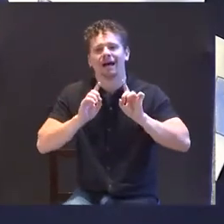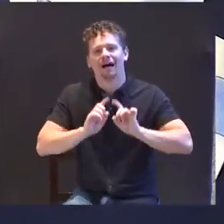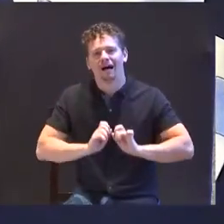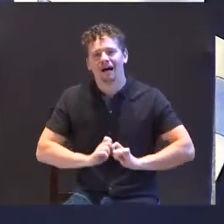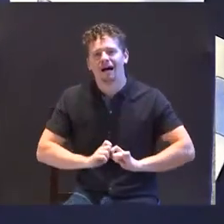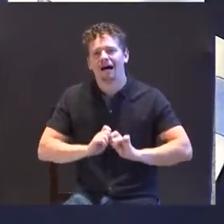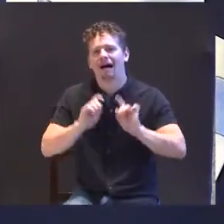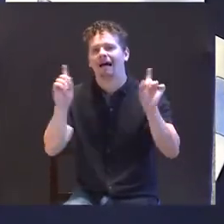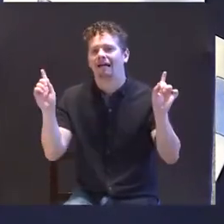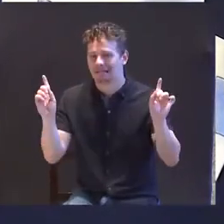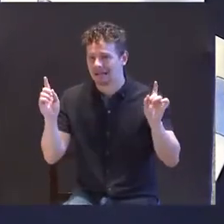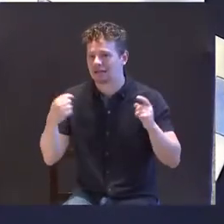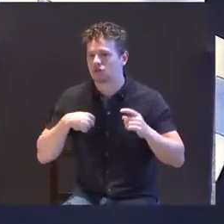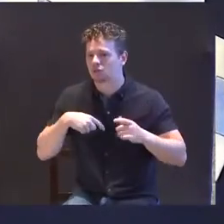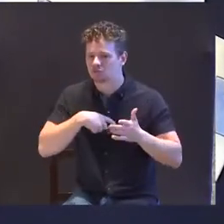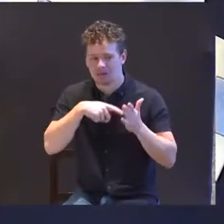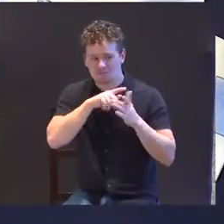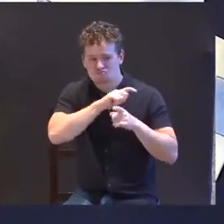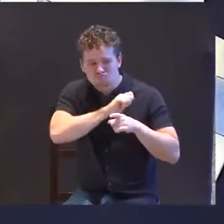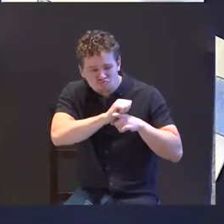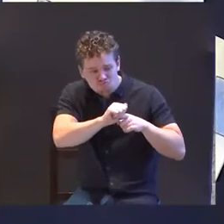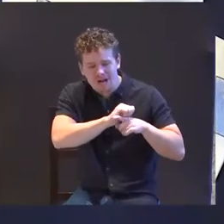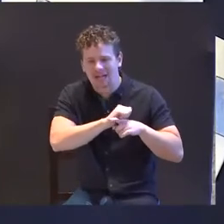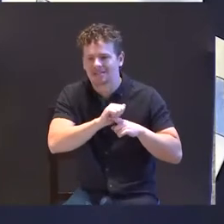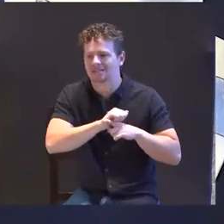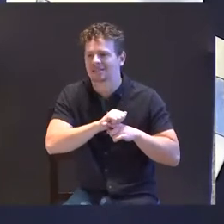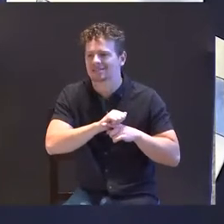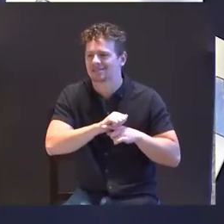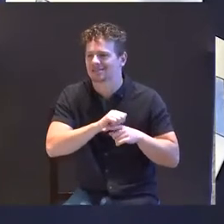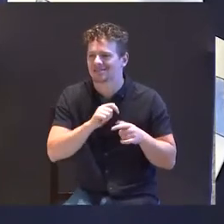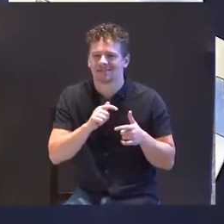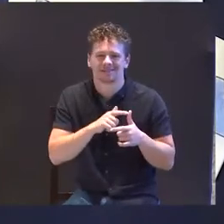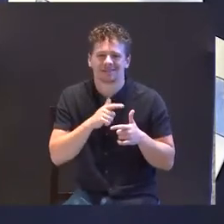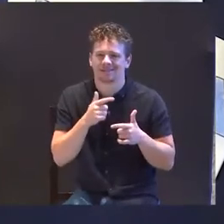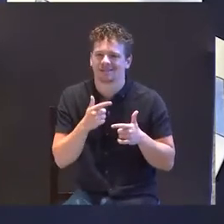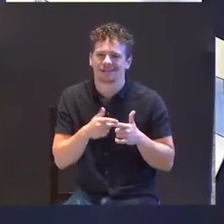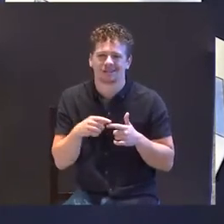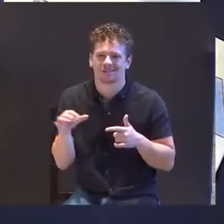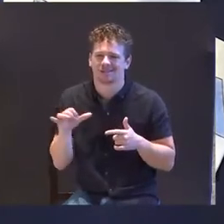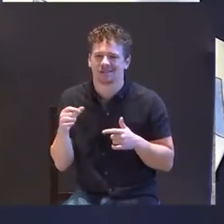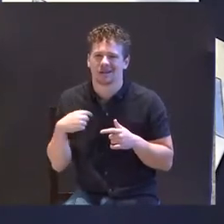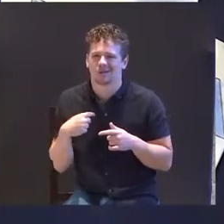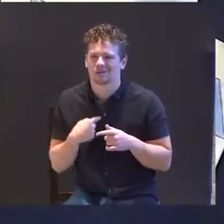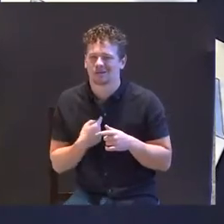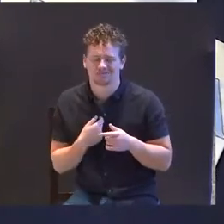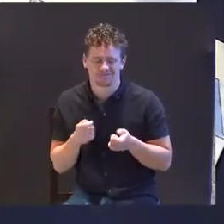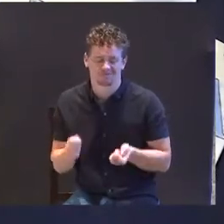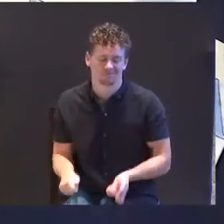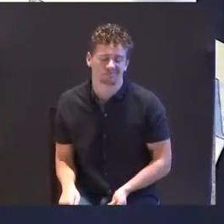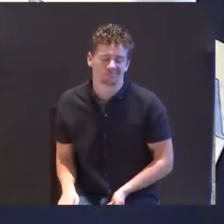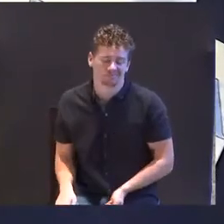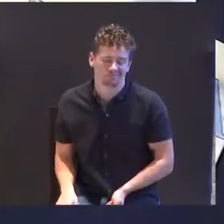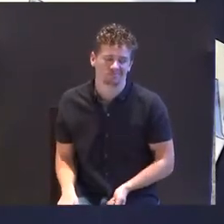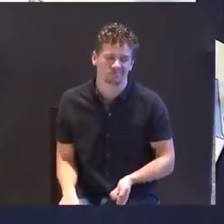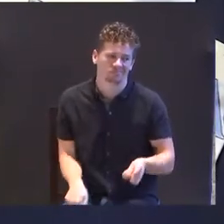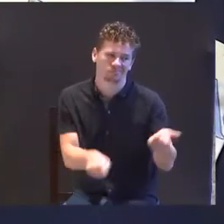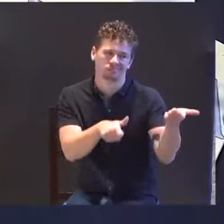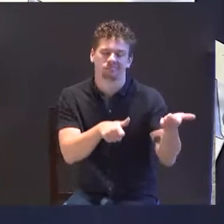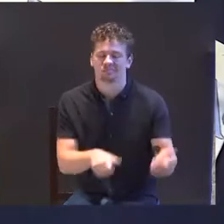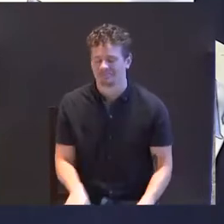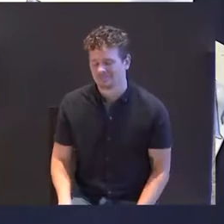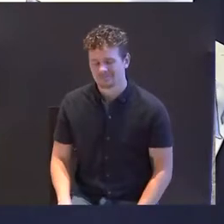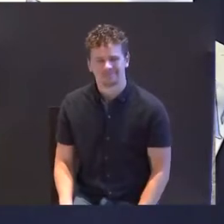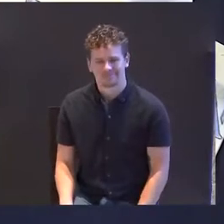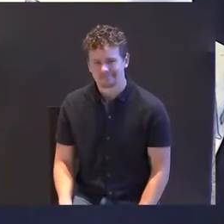principles. Unless we put them into practice, it is like just throwing salt and on the floor that we trample on. It's not good